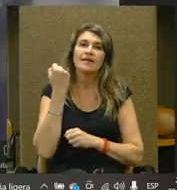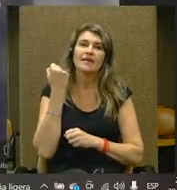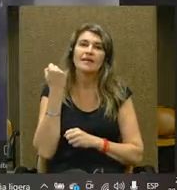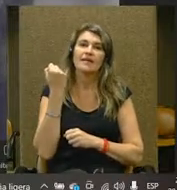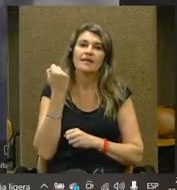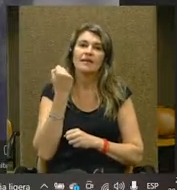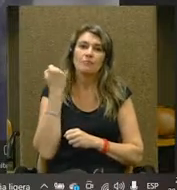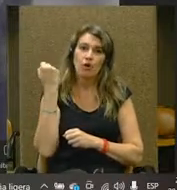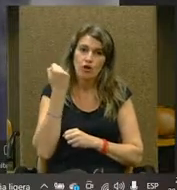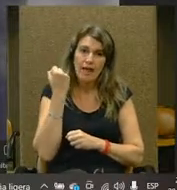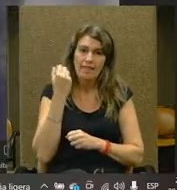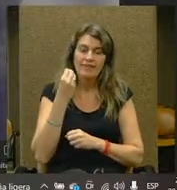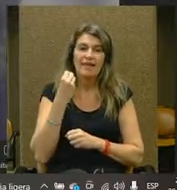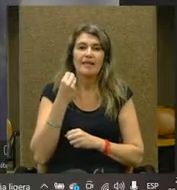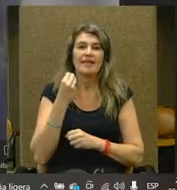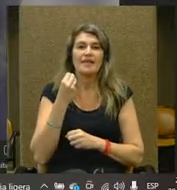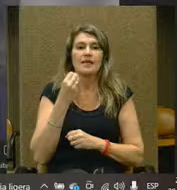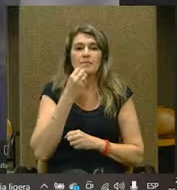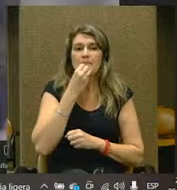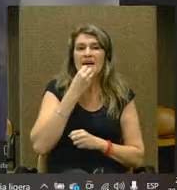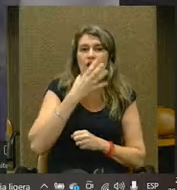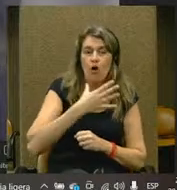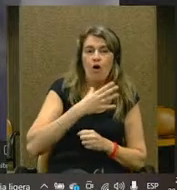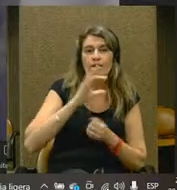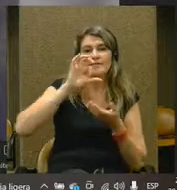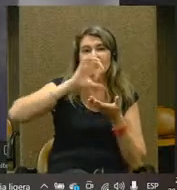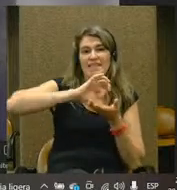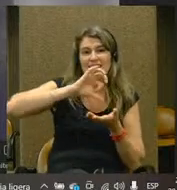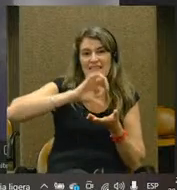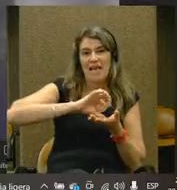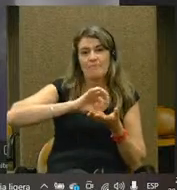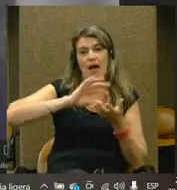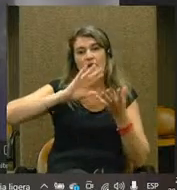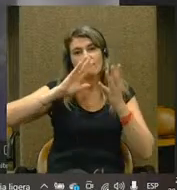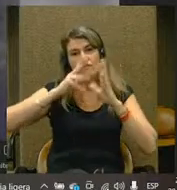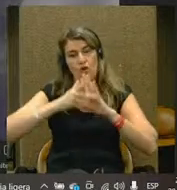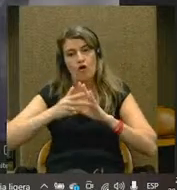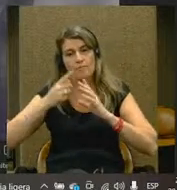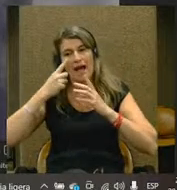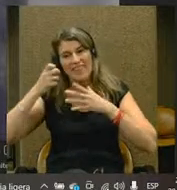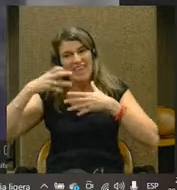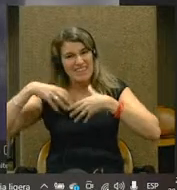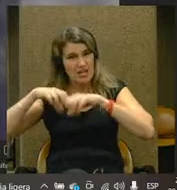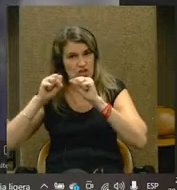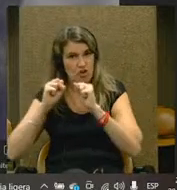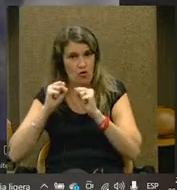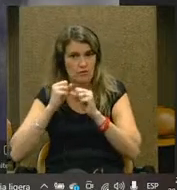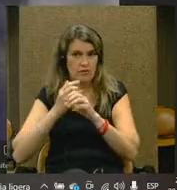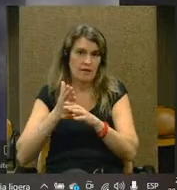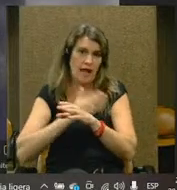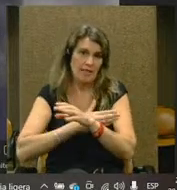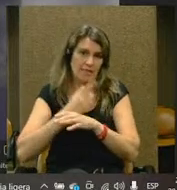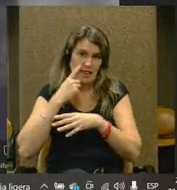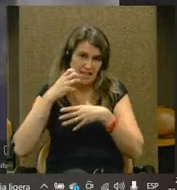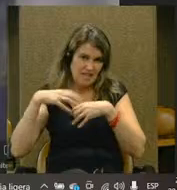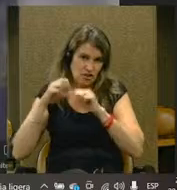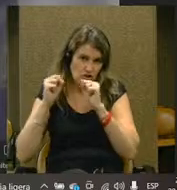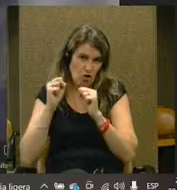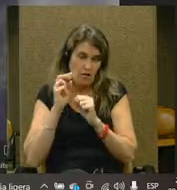One important one could be to improve the monitoring system, the early warning